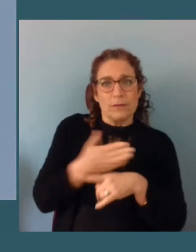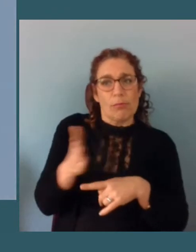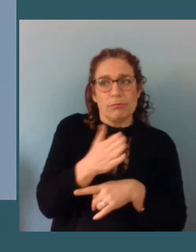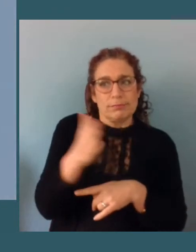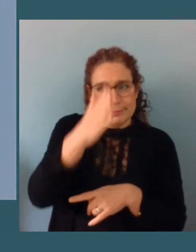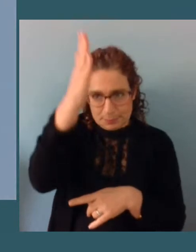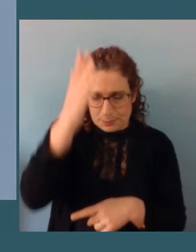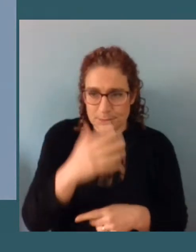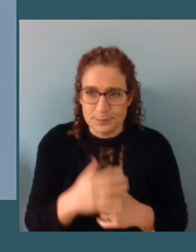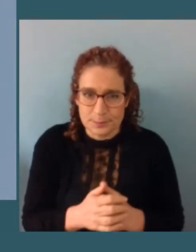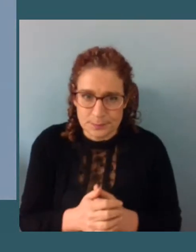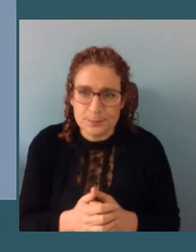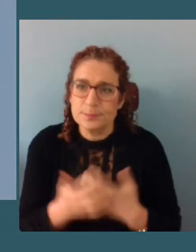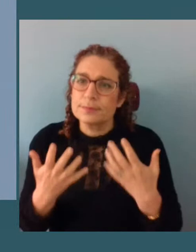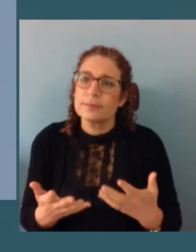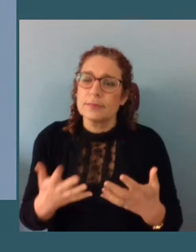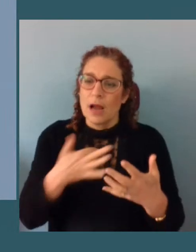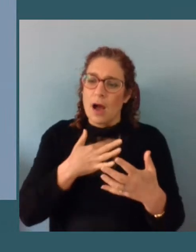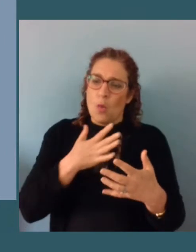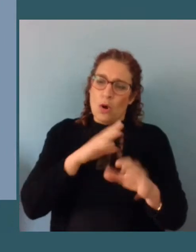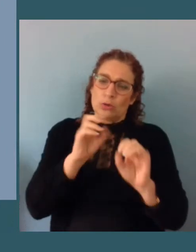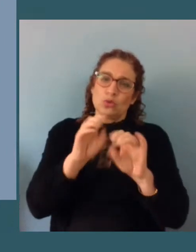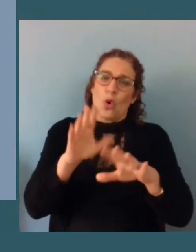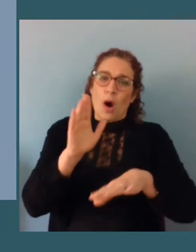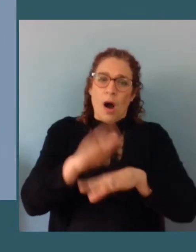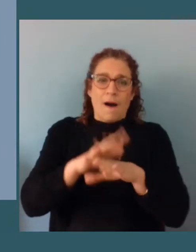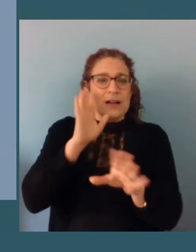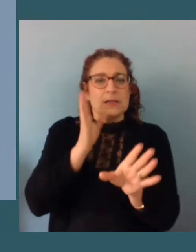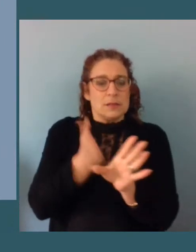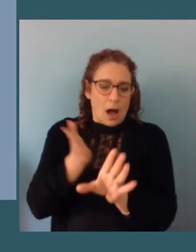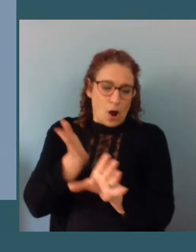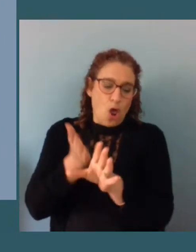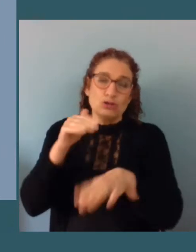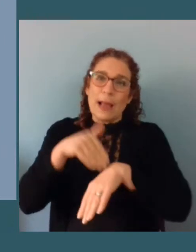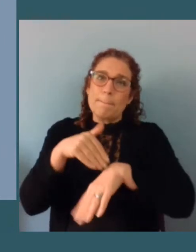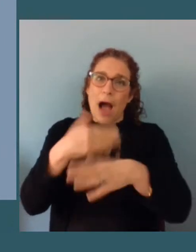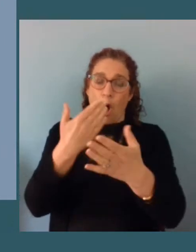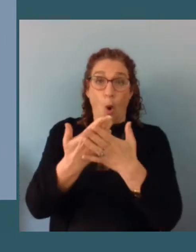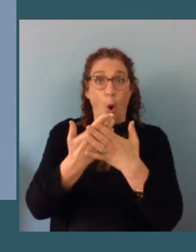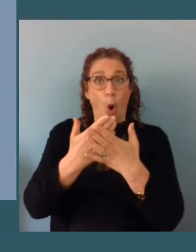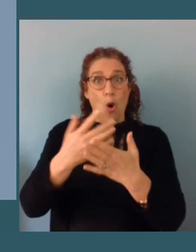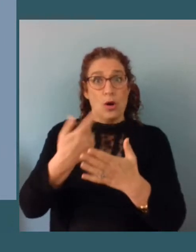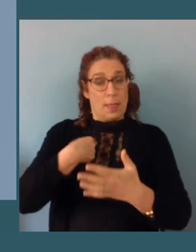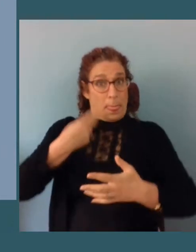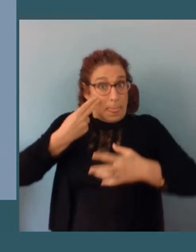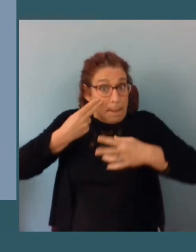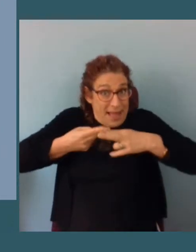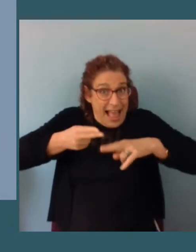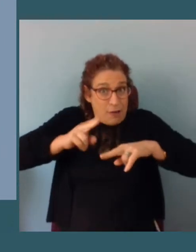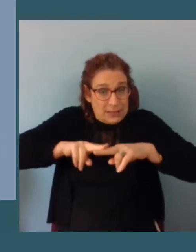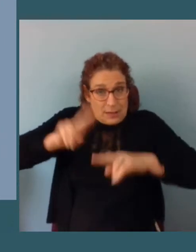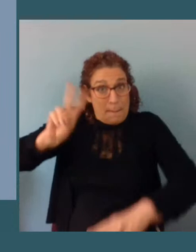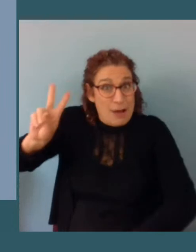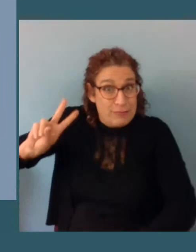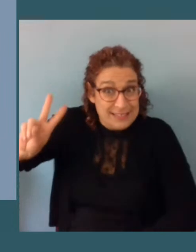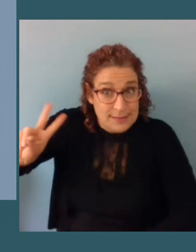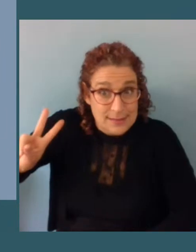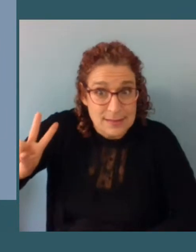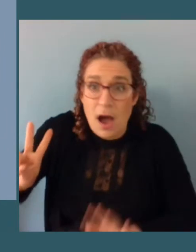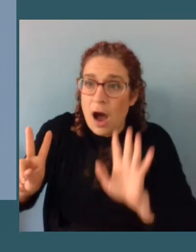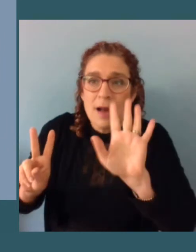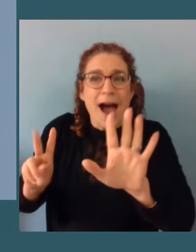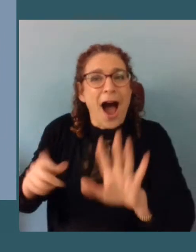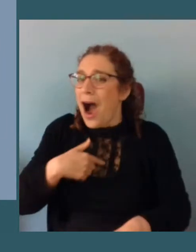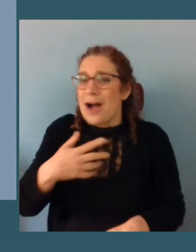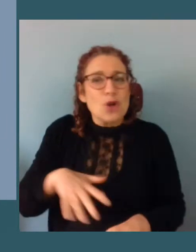So I just want to talk first about the psychological impact on parents. Now, I should say these are not to scare people in